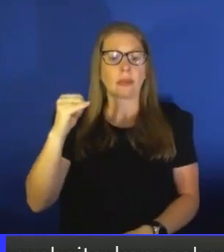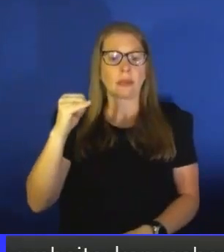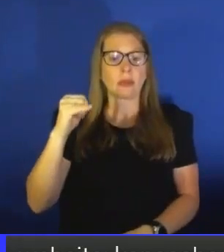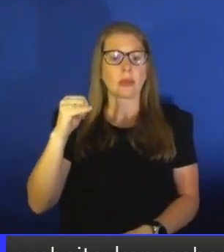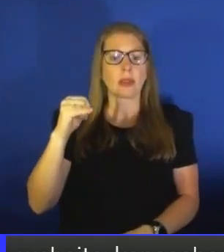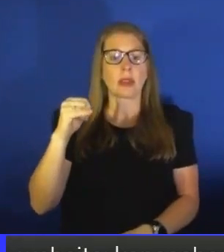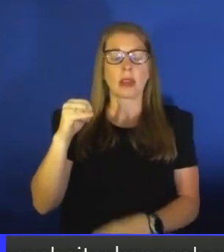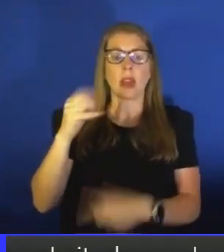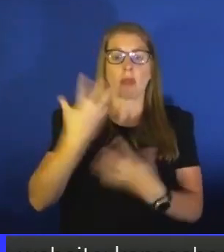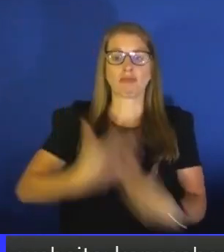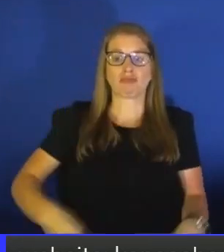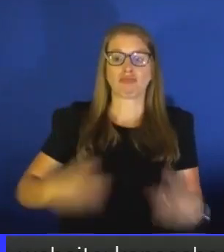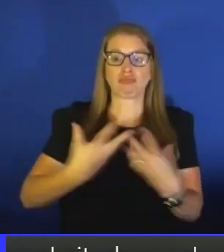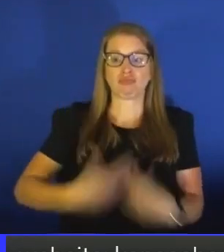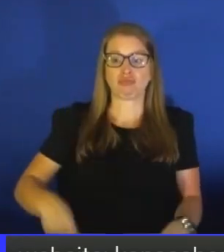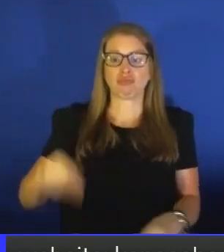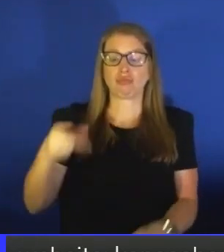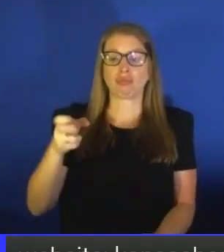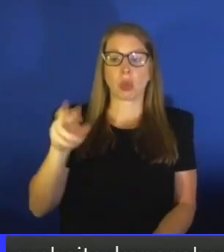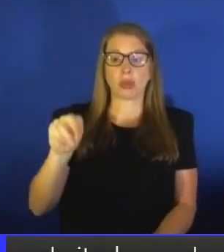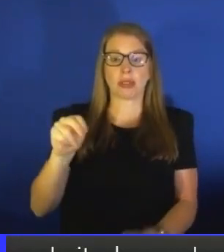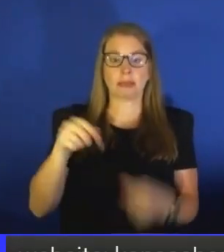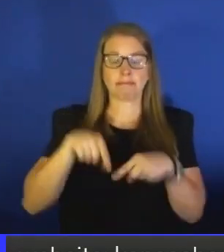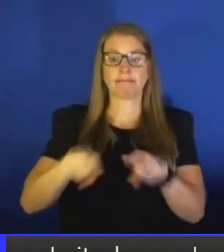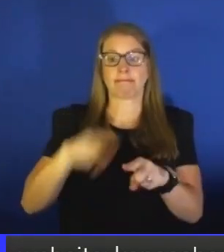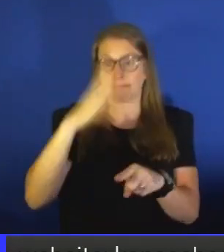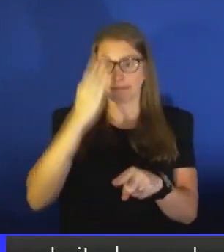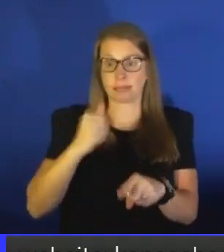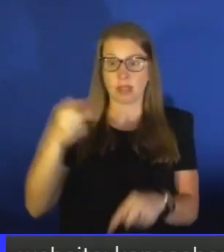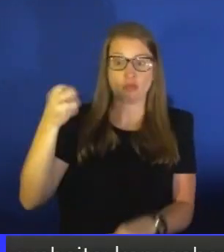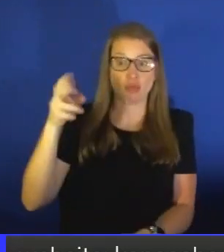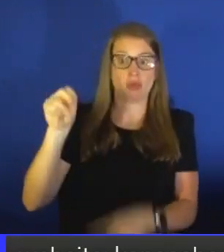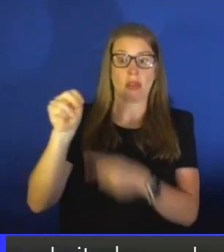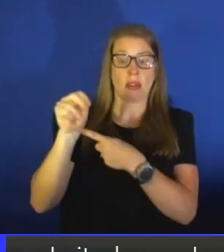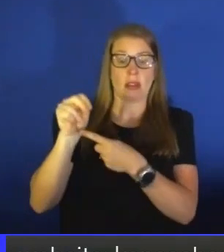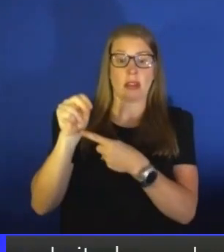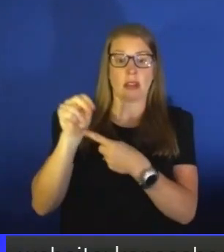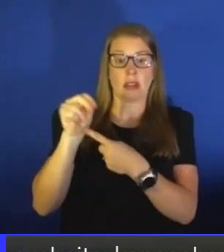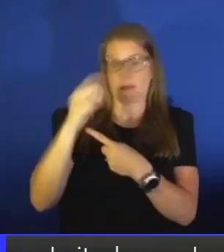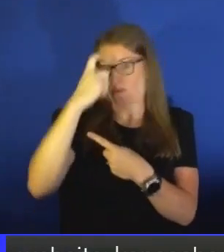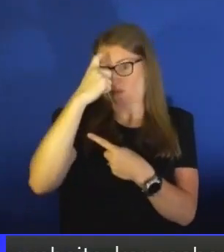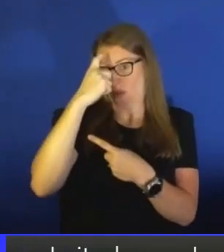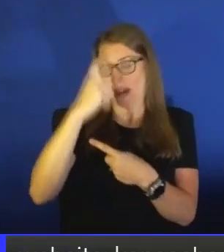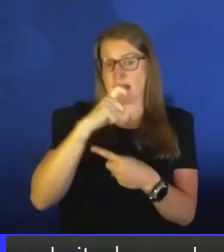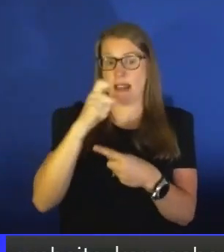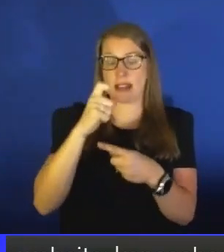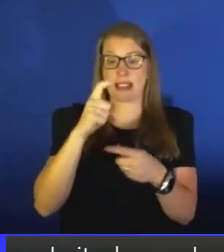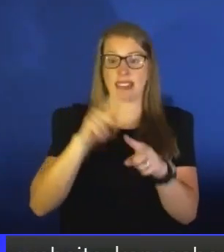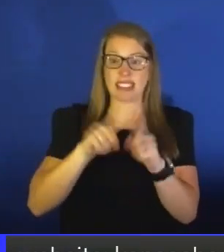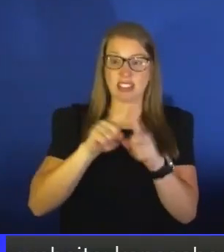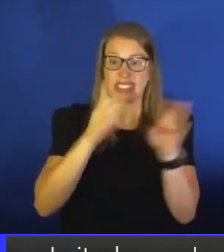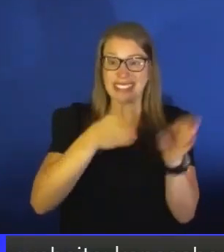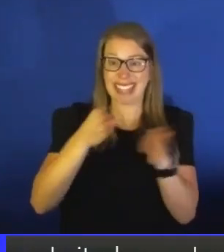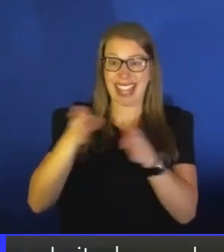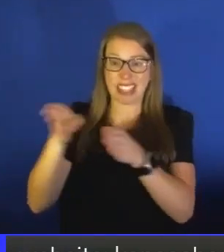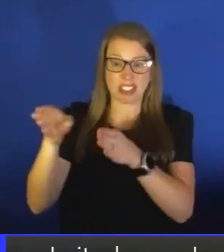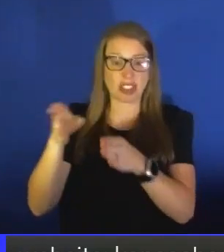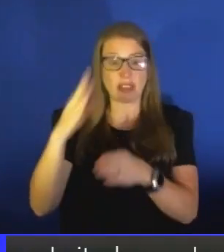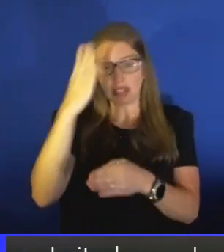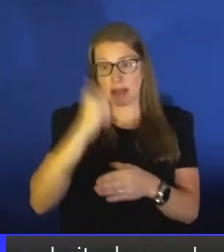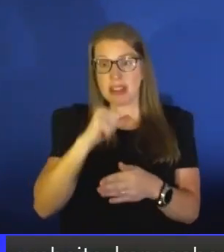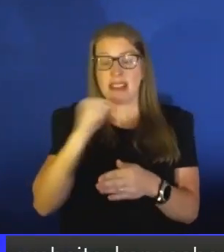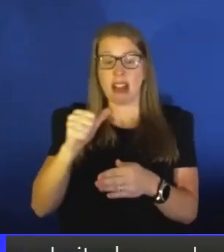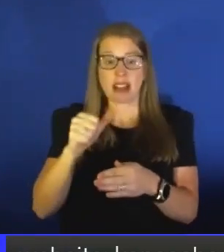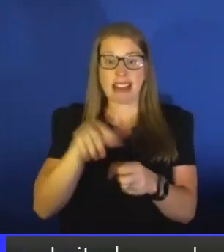night while we sleep. And whenever the brain does not get either different stages of sleep, total amount of sleep, or some other things that we can't measure